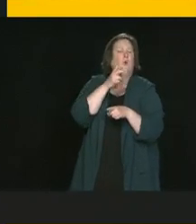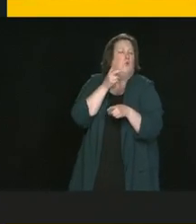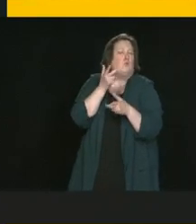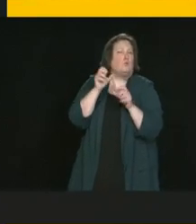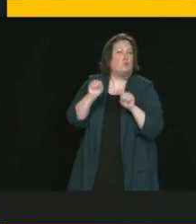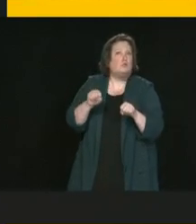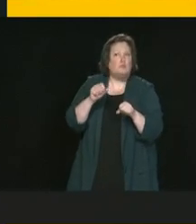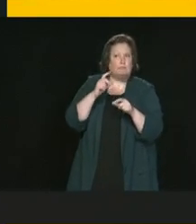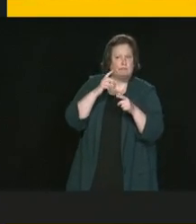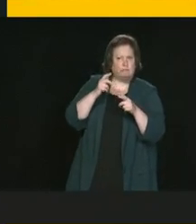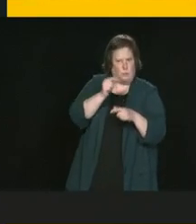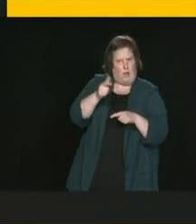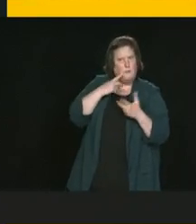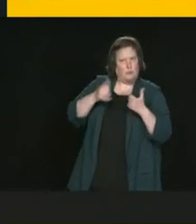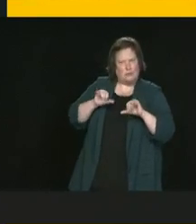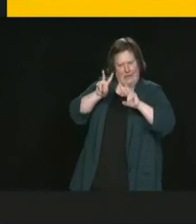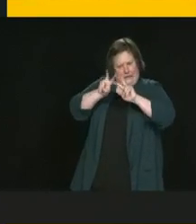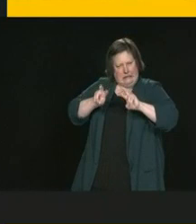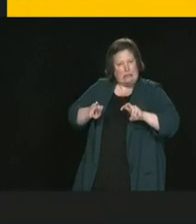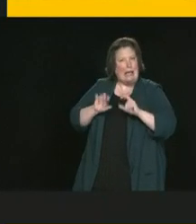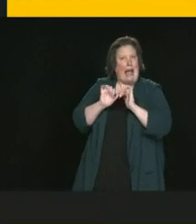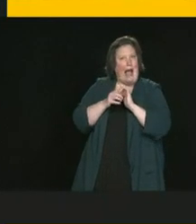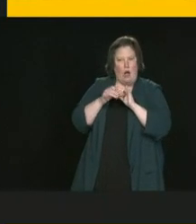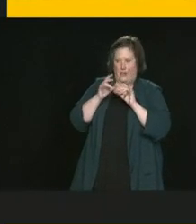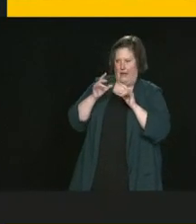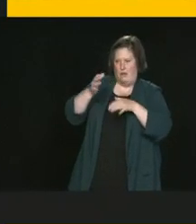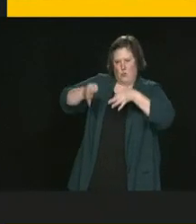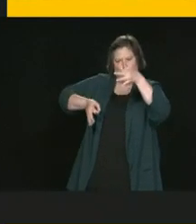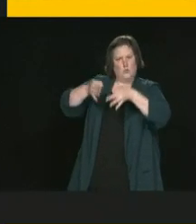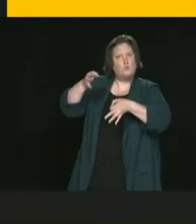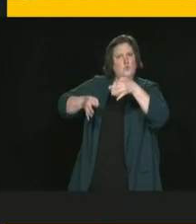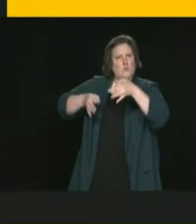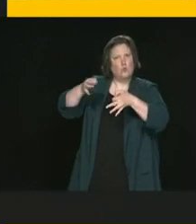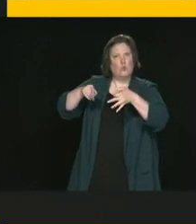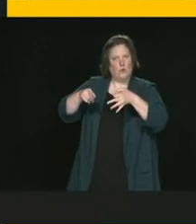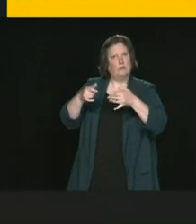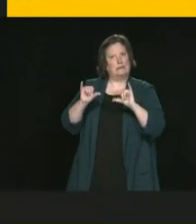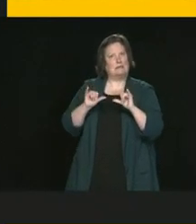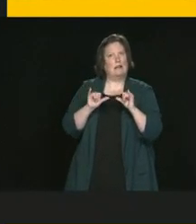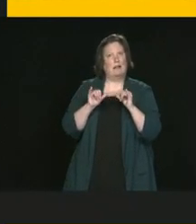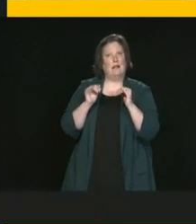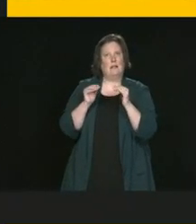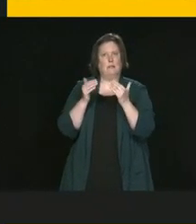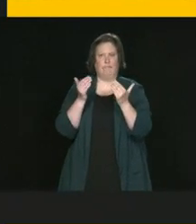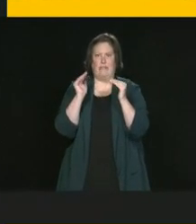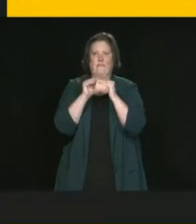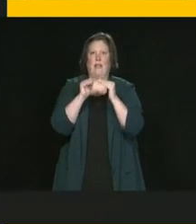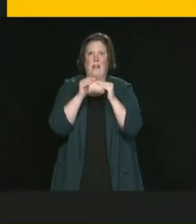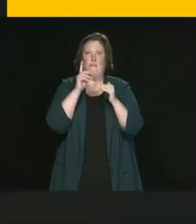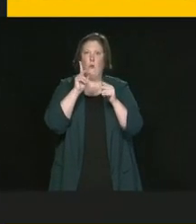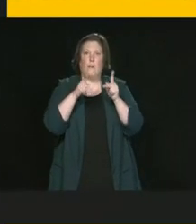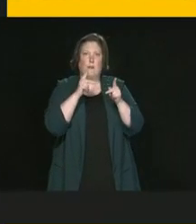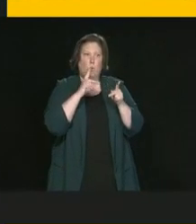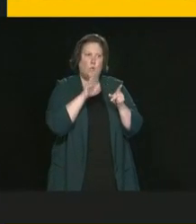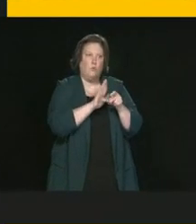that our justice system is fair to all racialized and Indigenous Canadians.